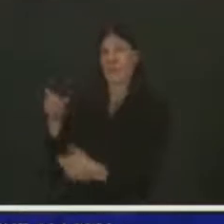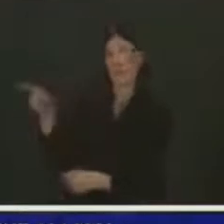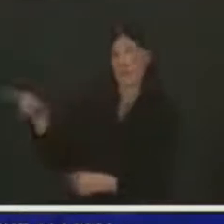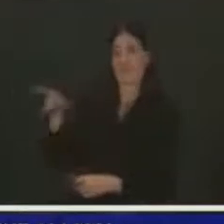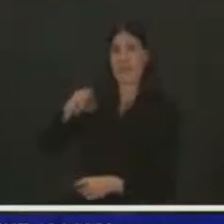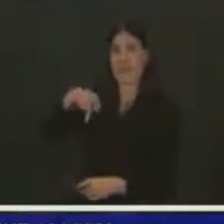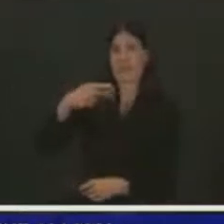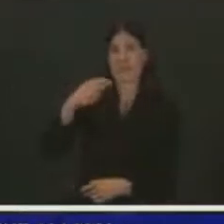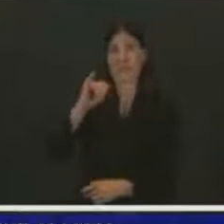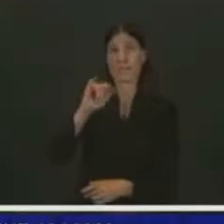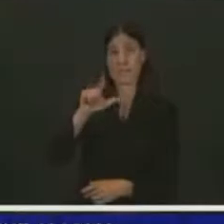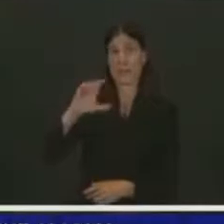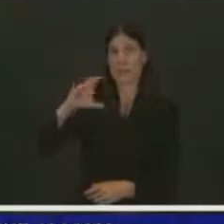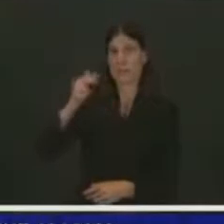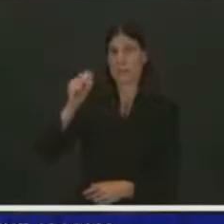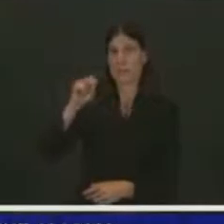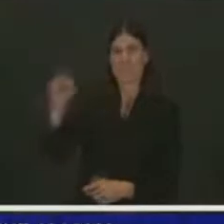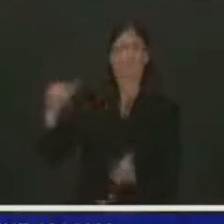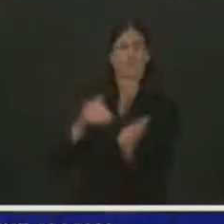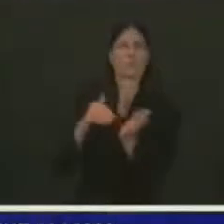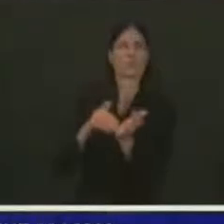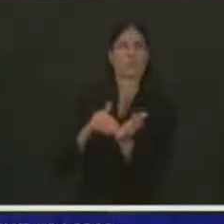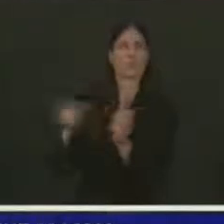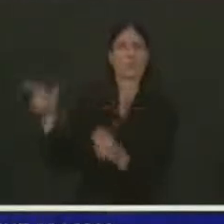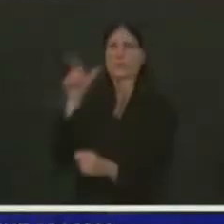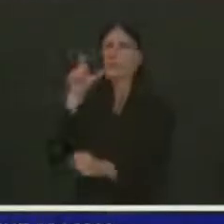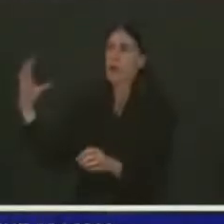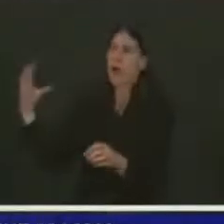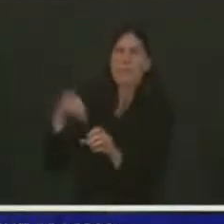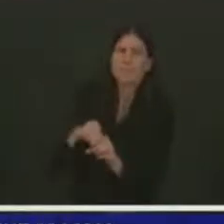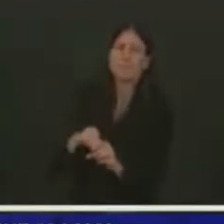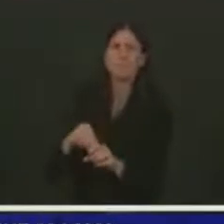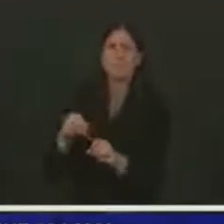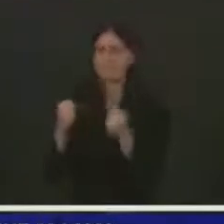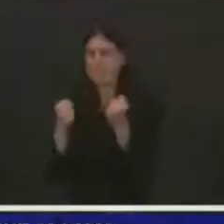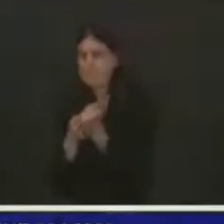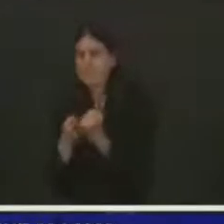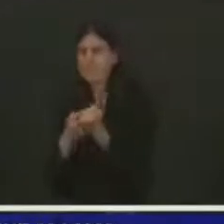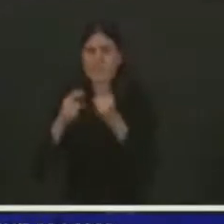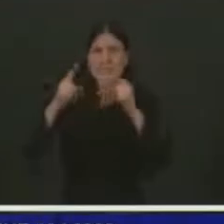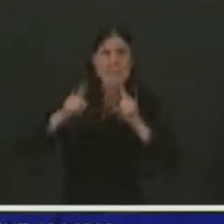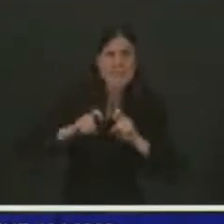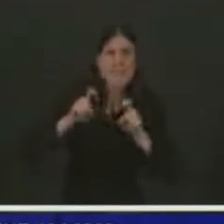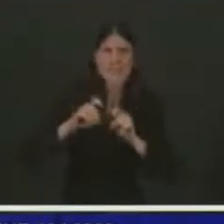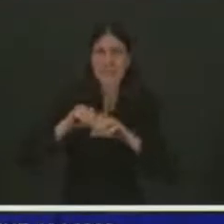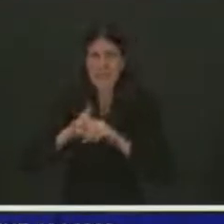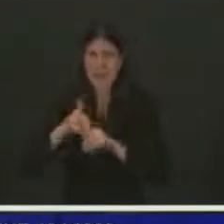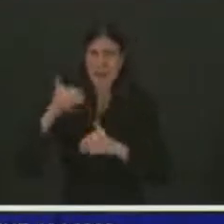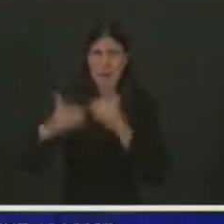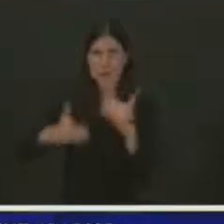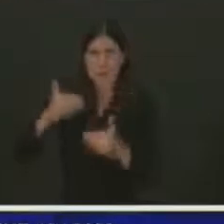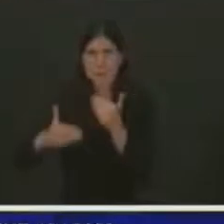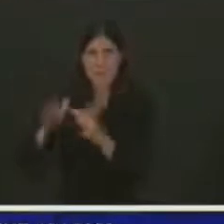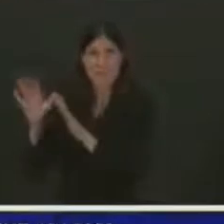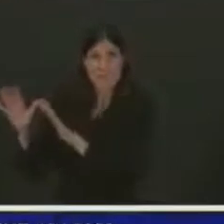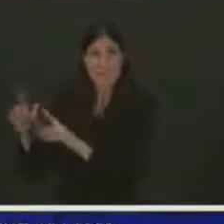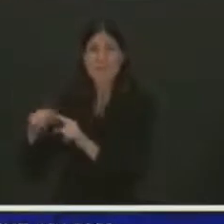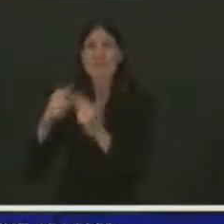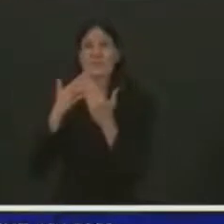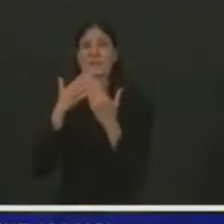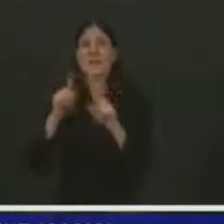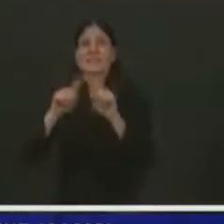huge asset for our response in Rhode Island, I want to also thank our tremendous